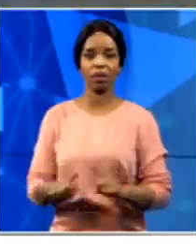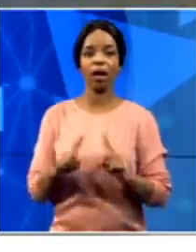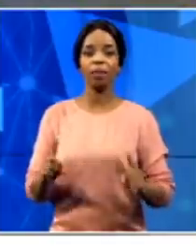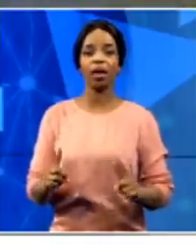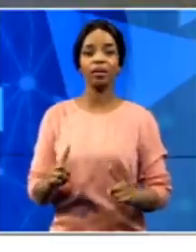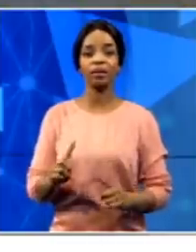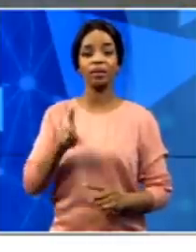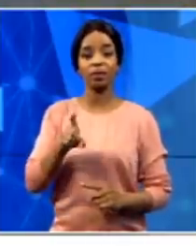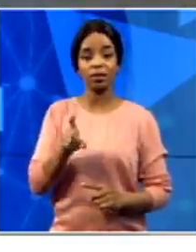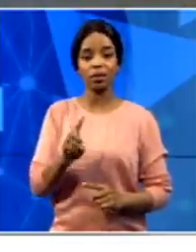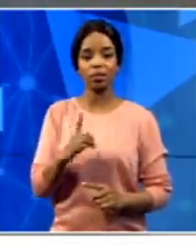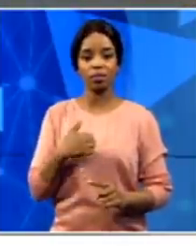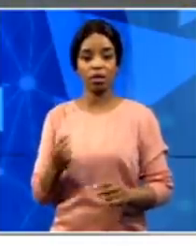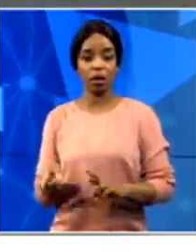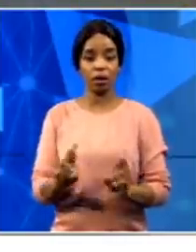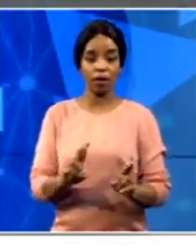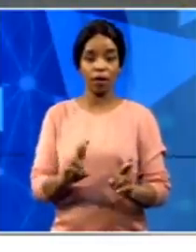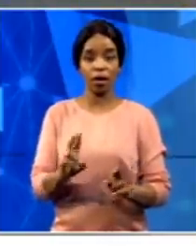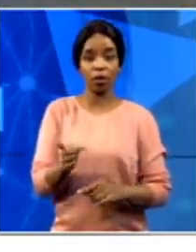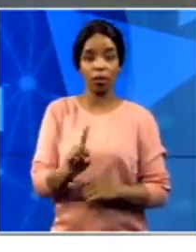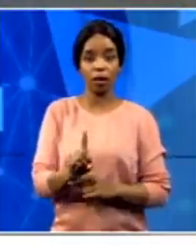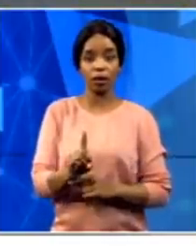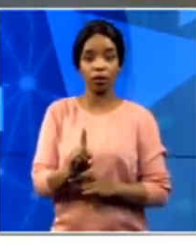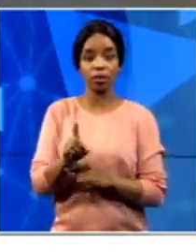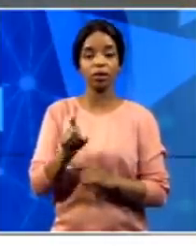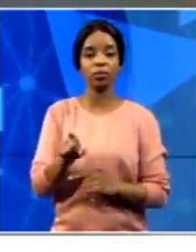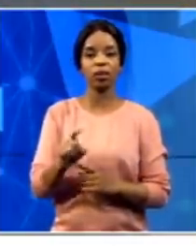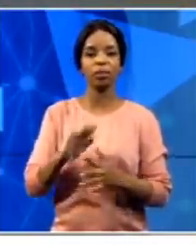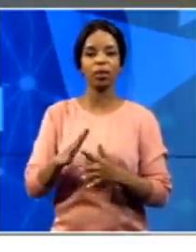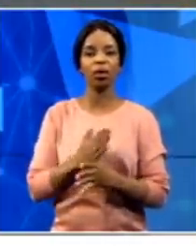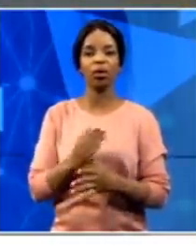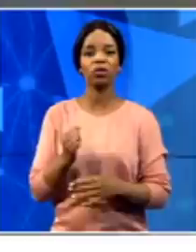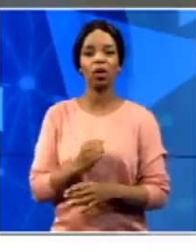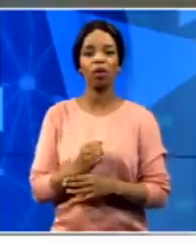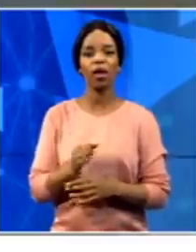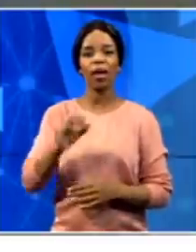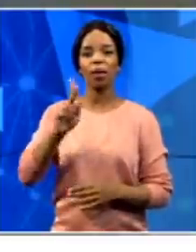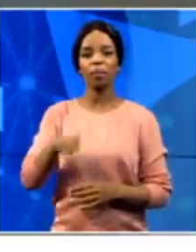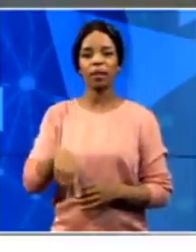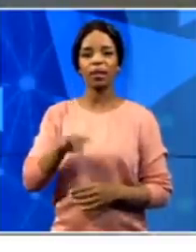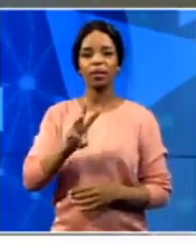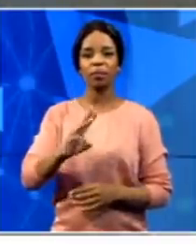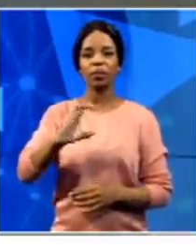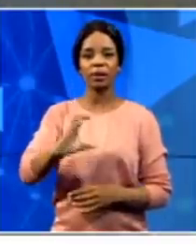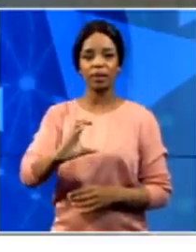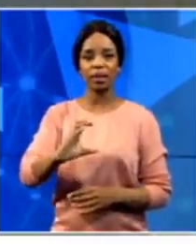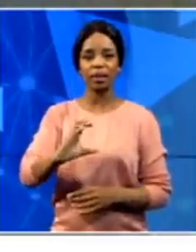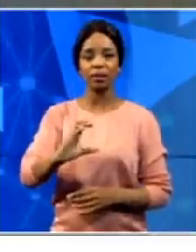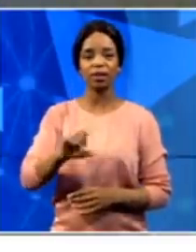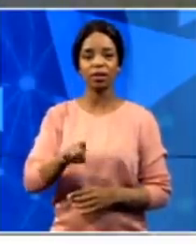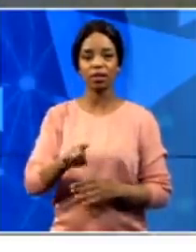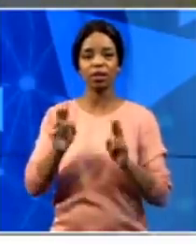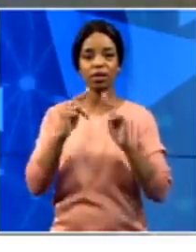I'm referring to, we've received them from Harambee. We've also received people from PwC who are on board helping us with